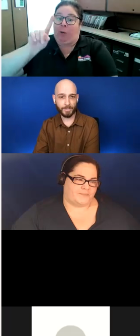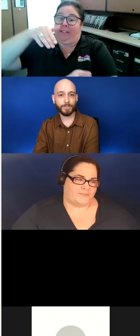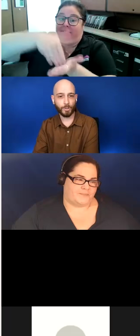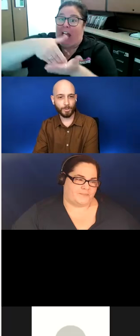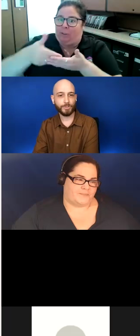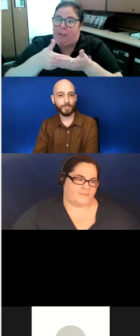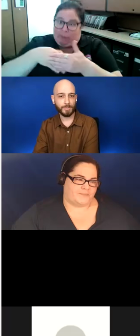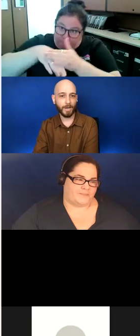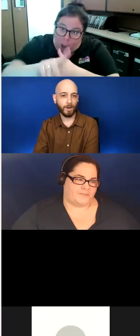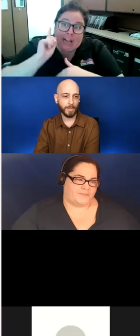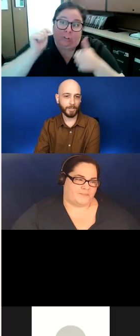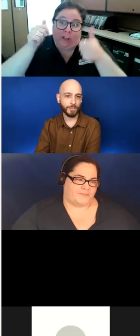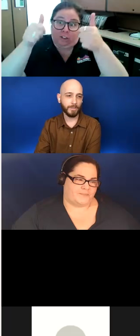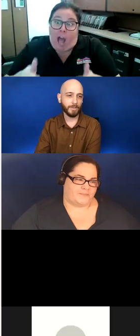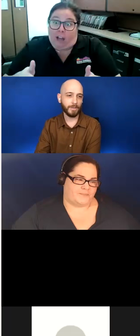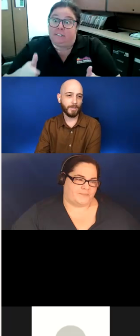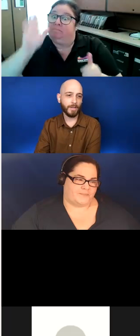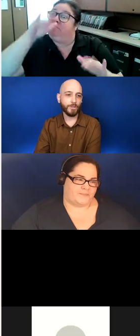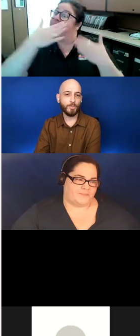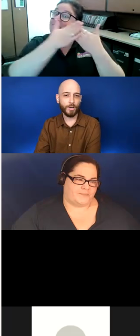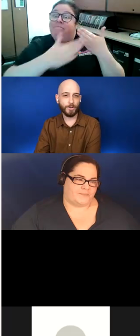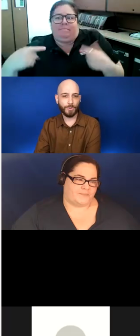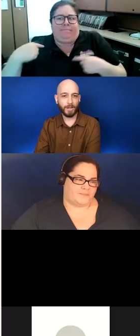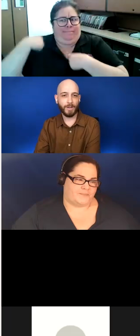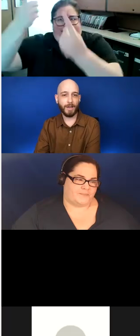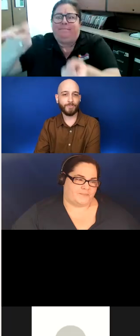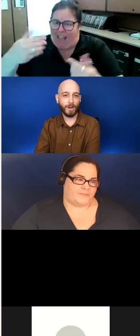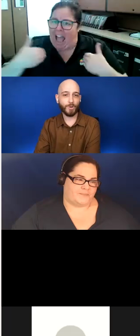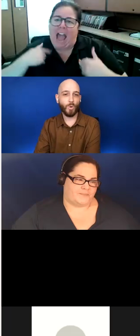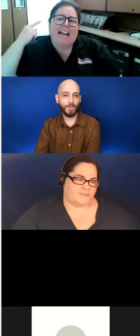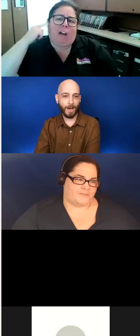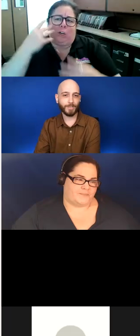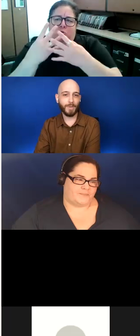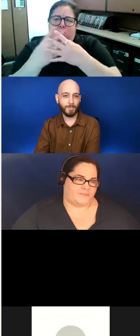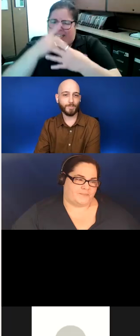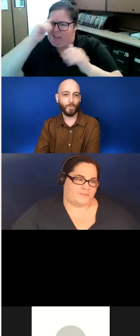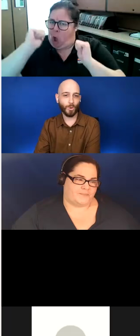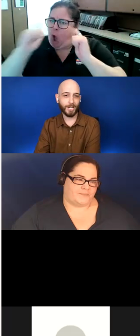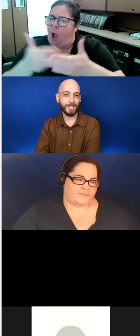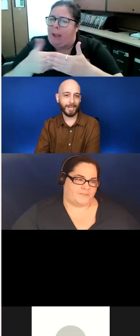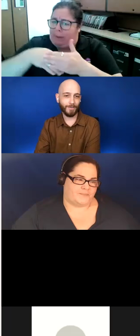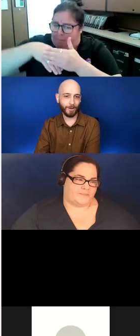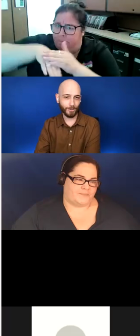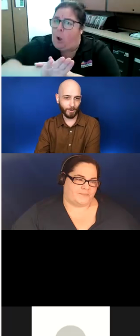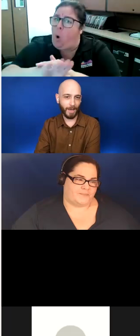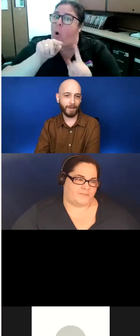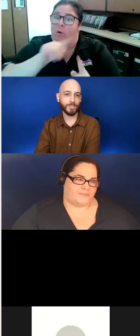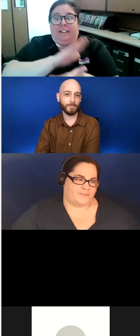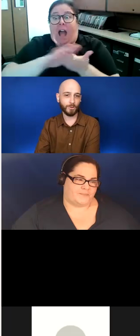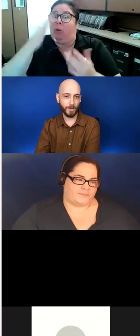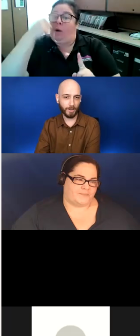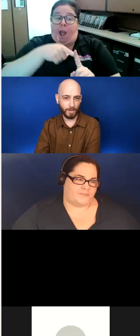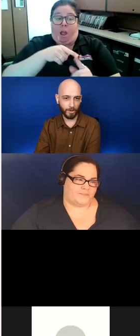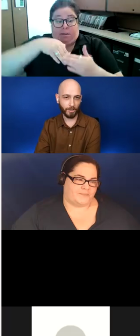use ASL interpreters as my accommodation. 2.3 out of every 1,000 babies born in the state of Arizona